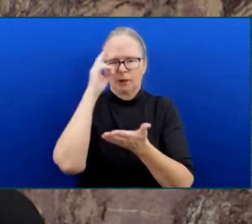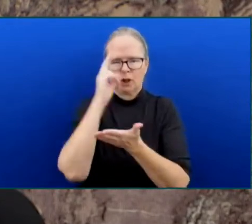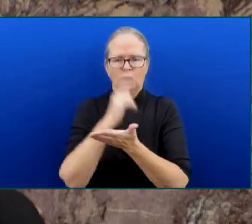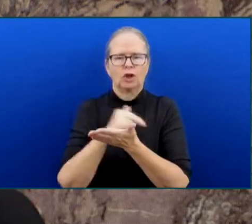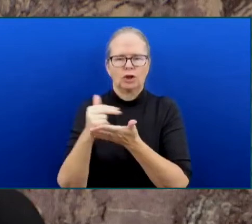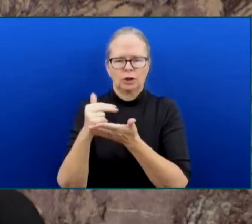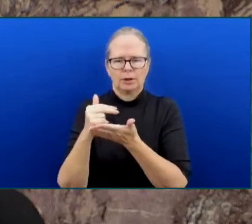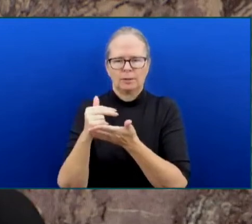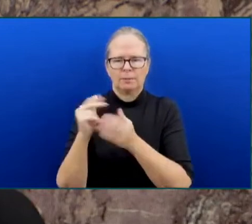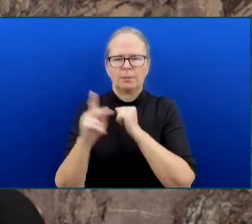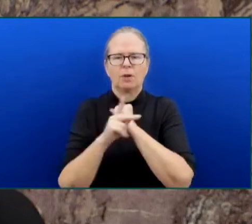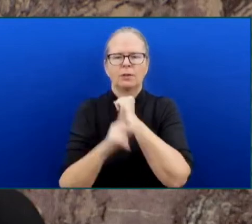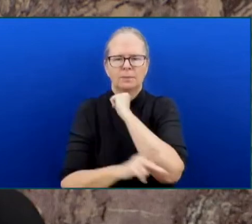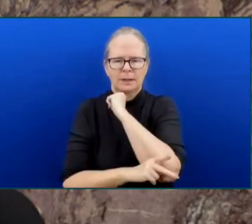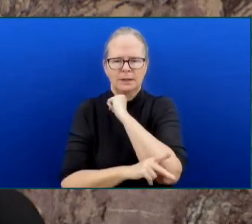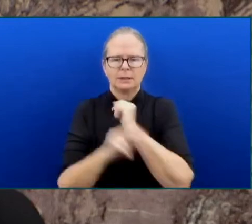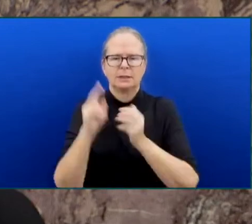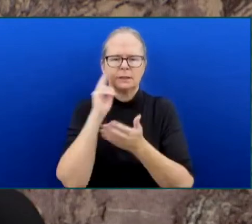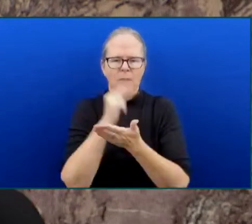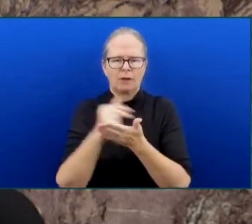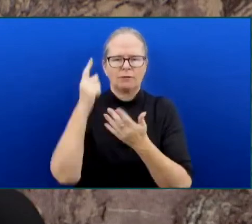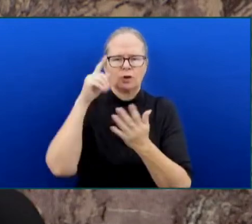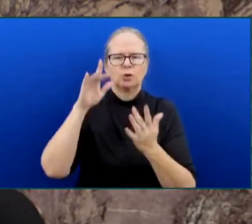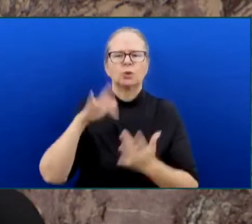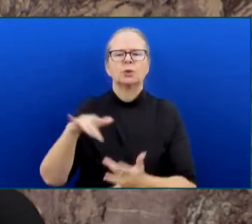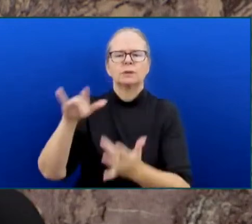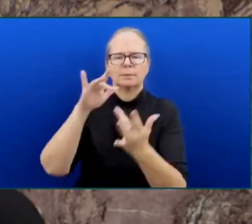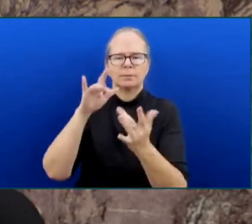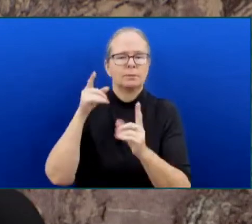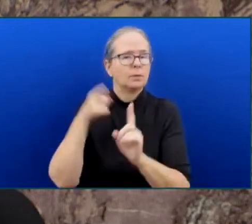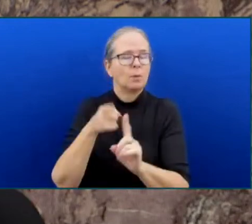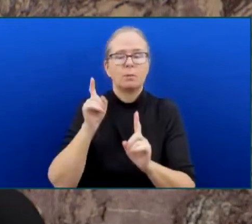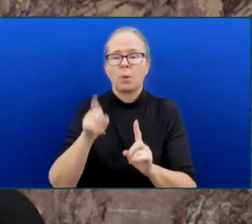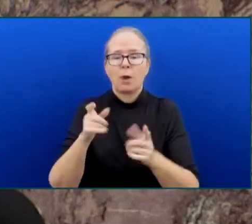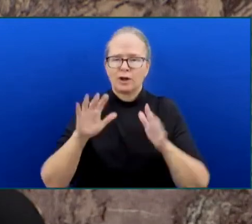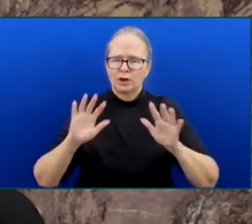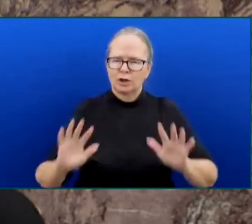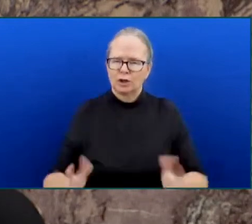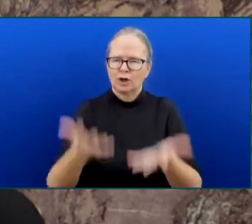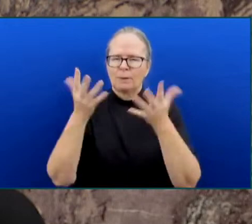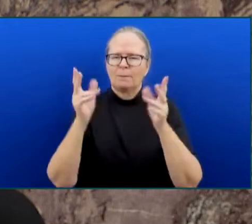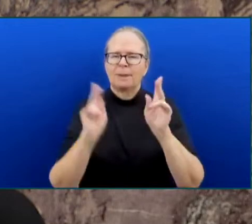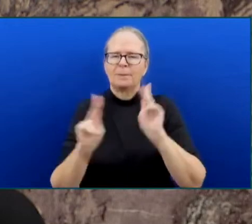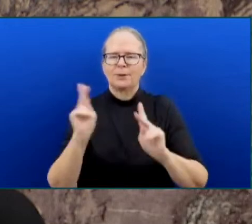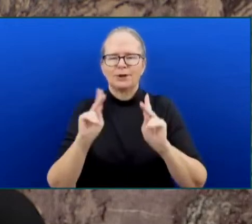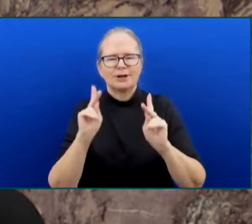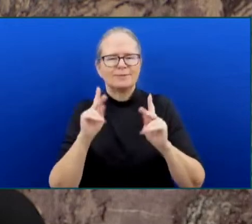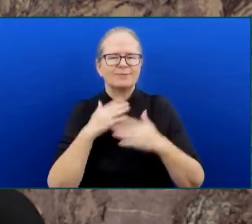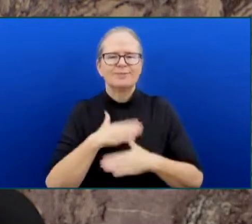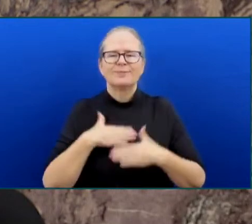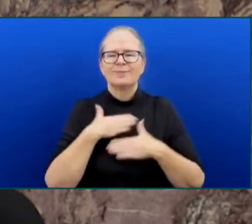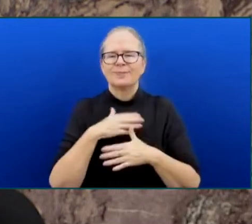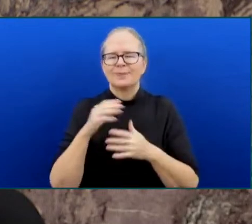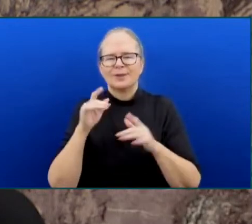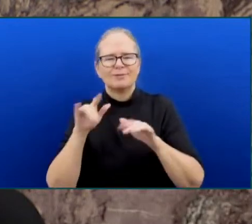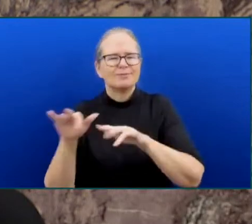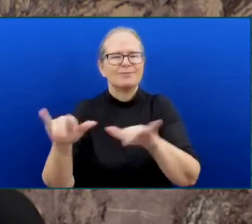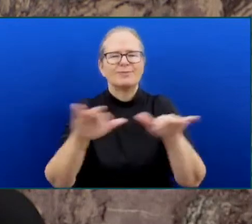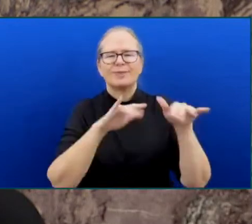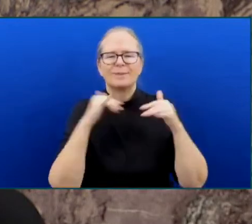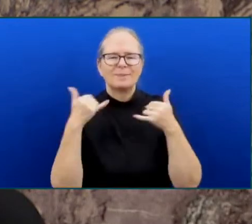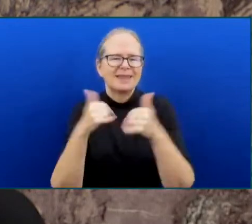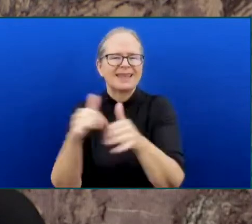encourage exploration, learning, and play in a variety of forms. All of us in this room would agree that play